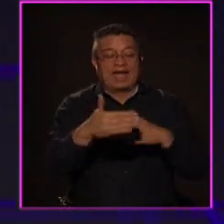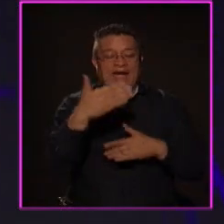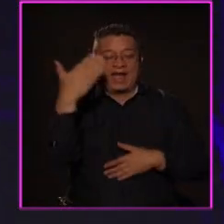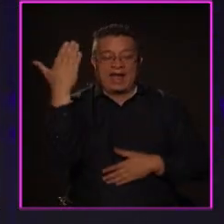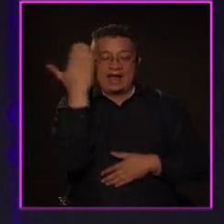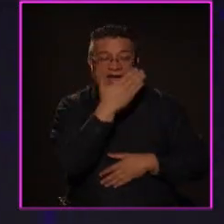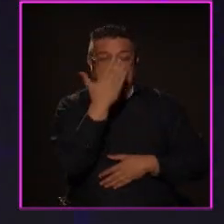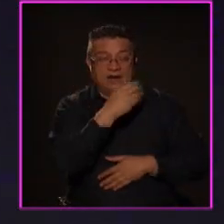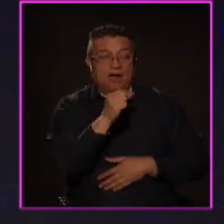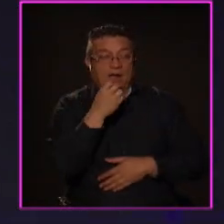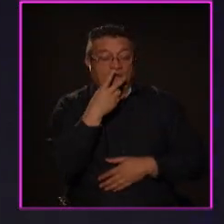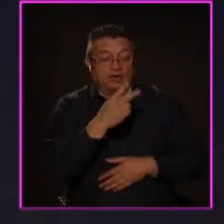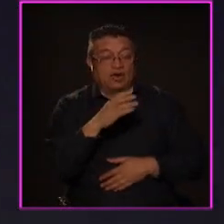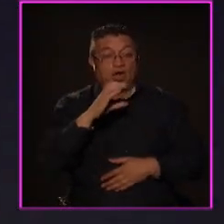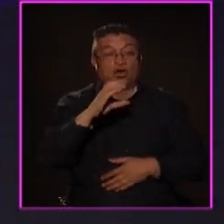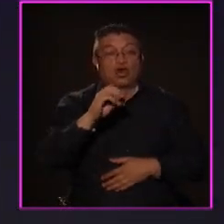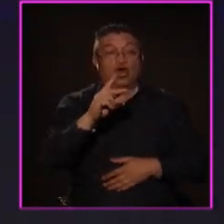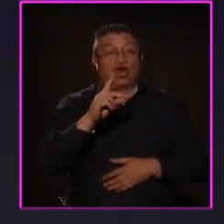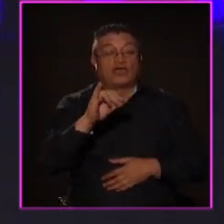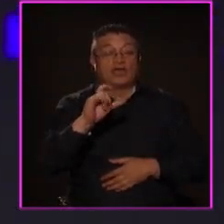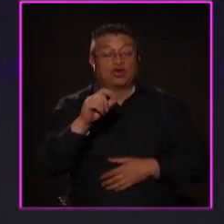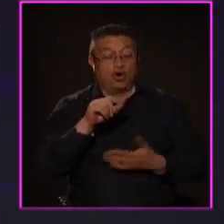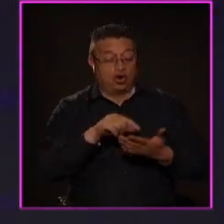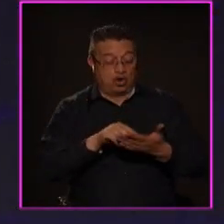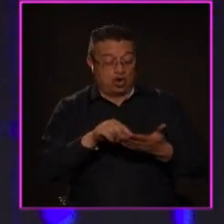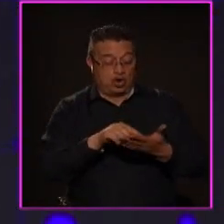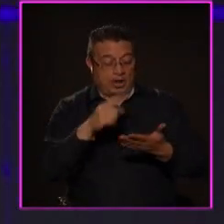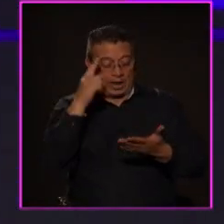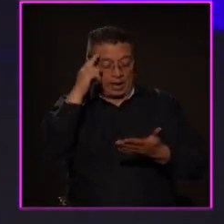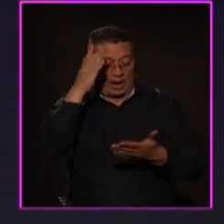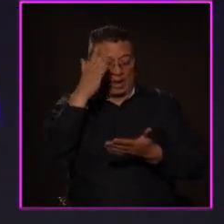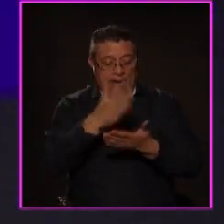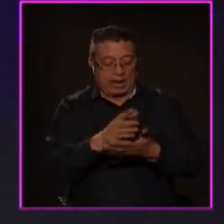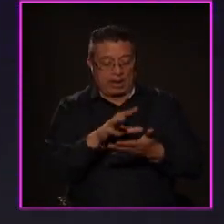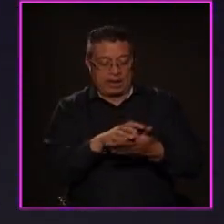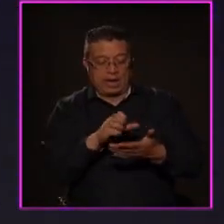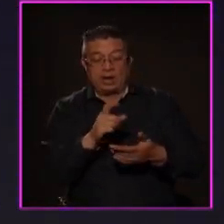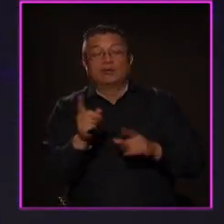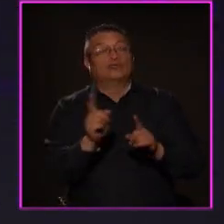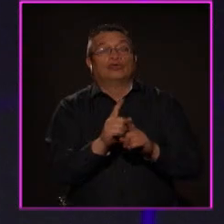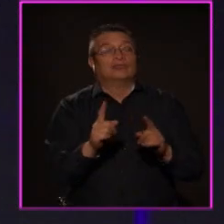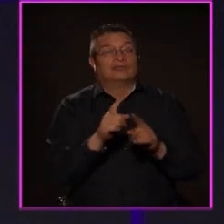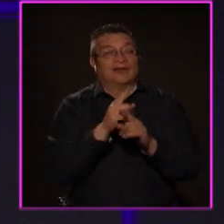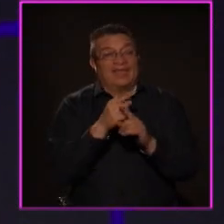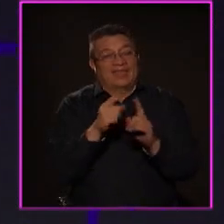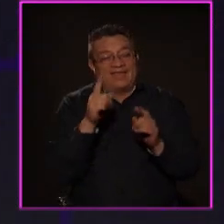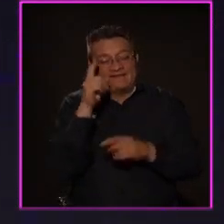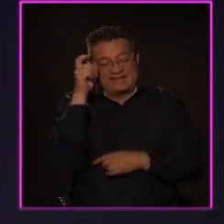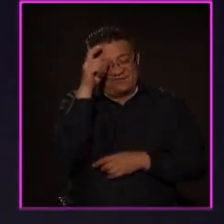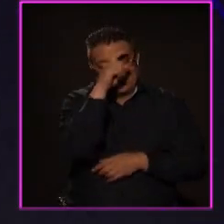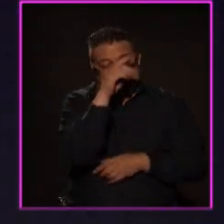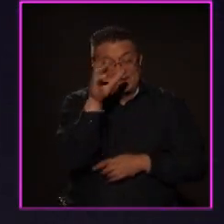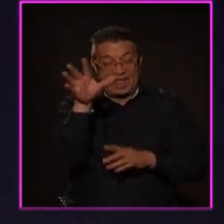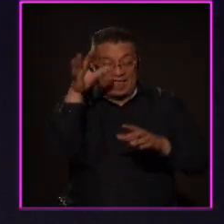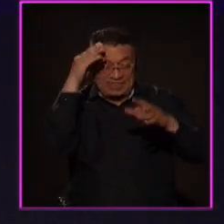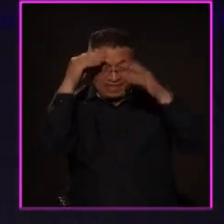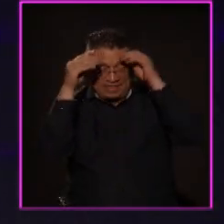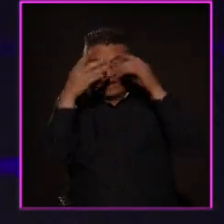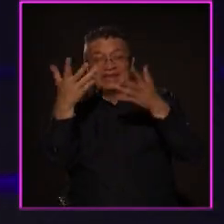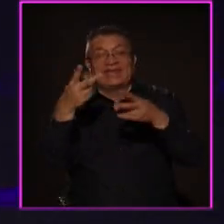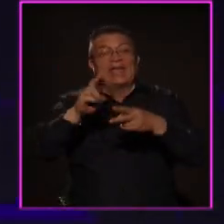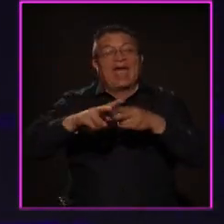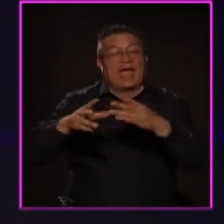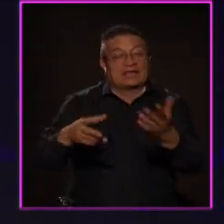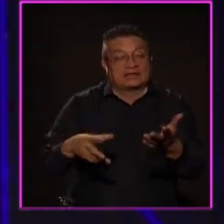took that decision, right? So it makes it very difficult to understand why they do what they do. You probably heard